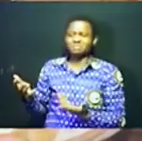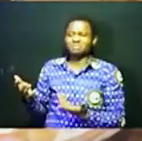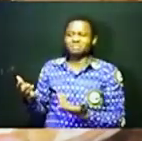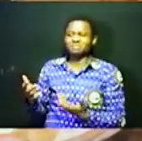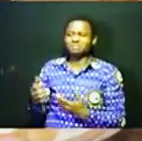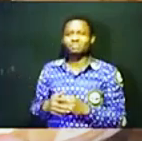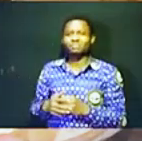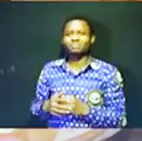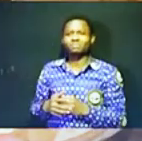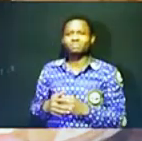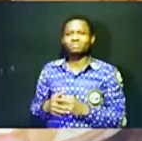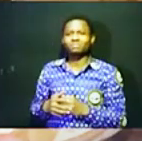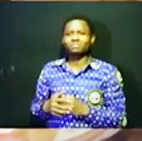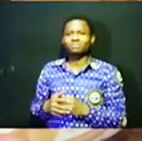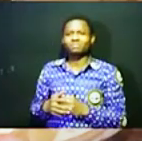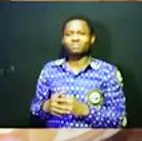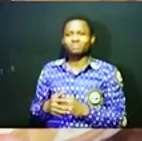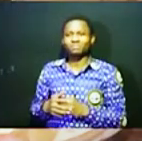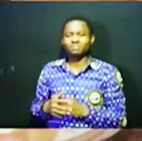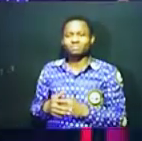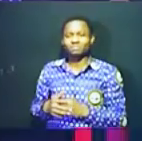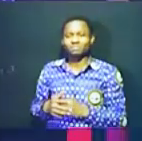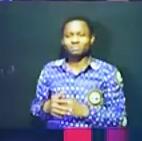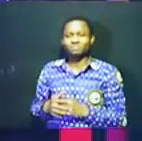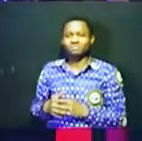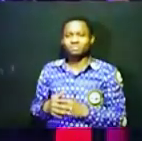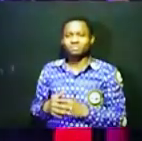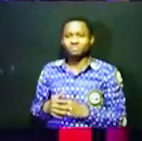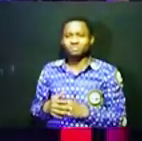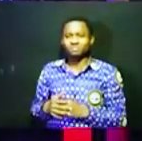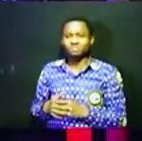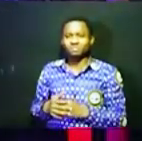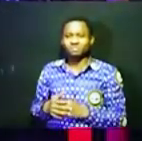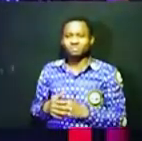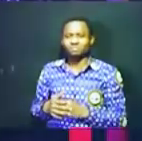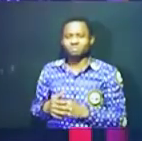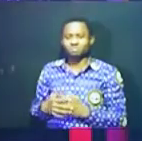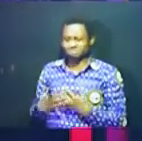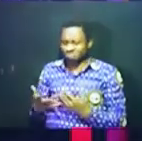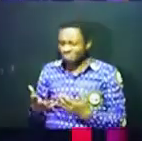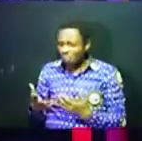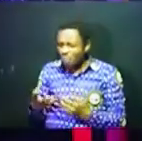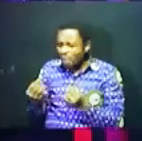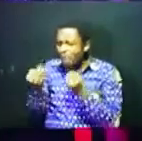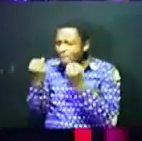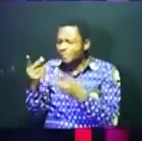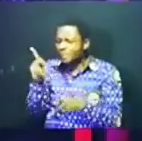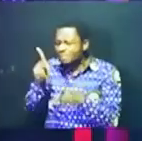They more readily believed that the body had been stolen.